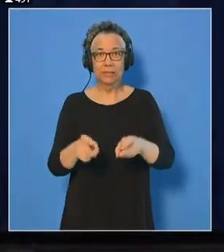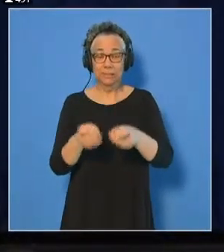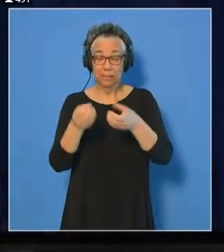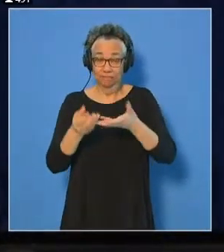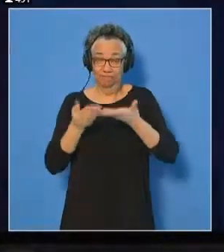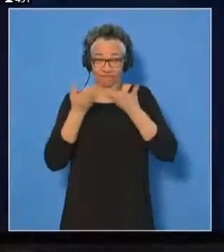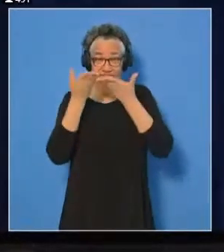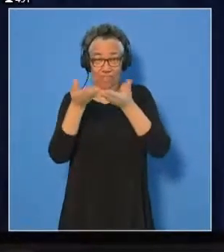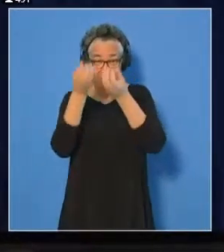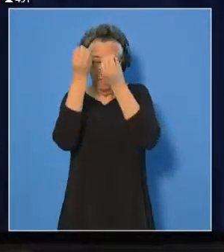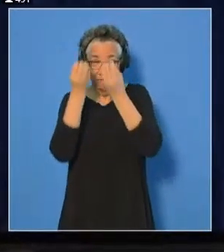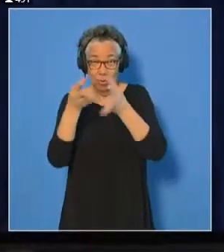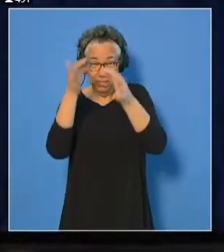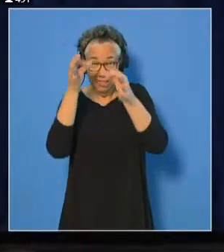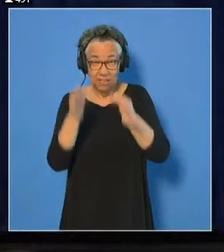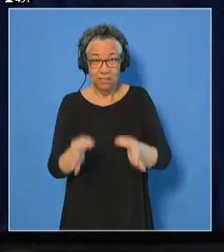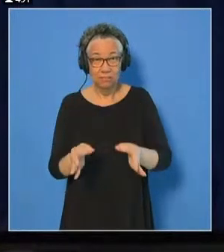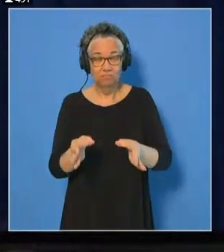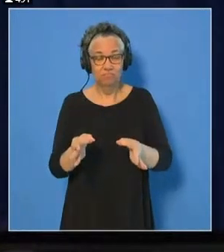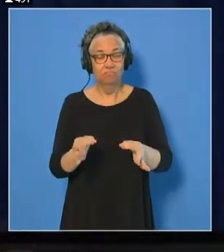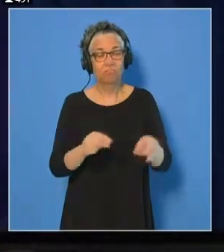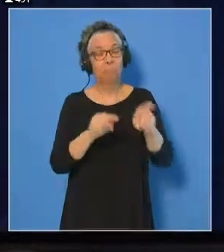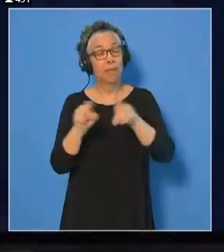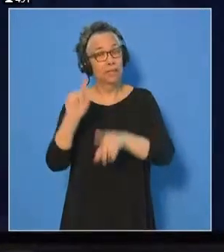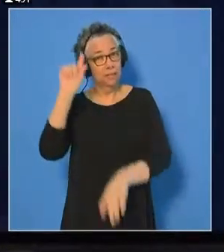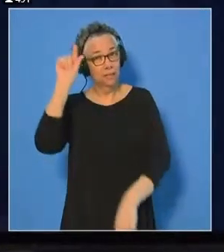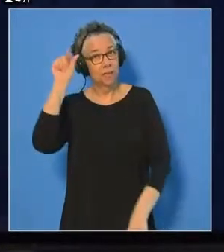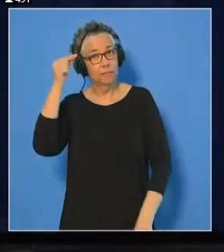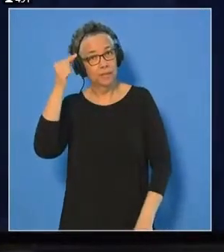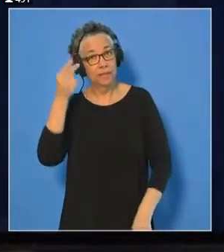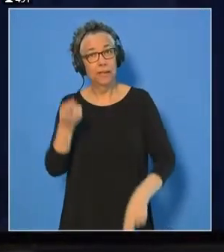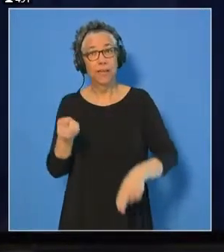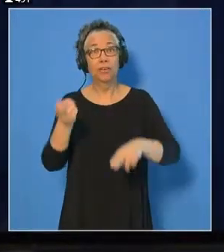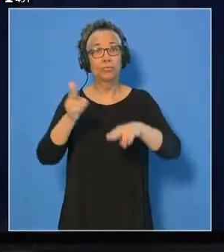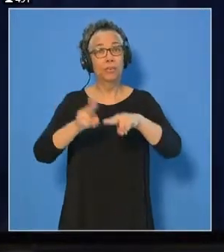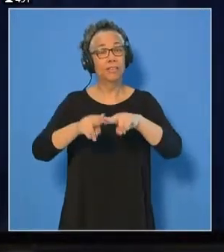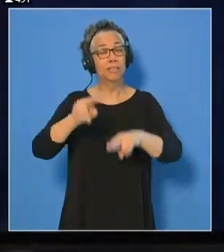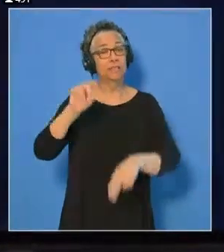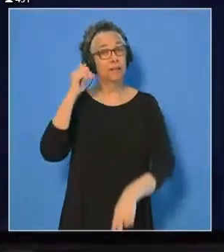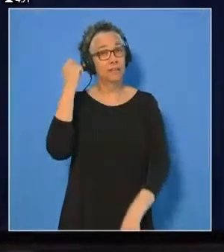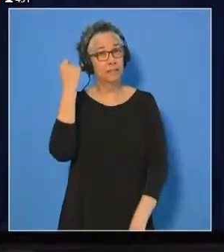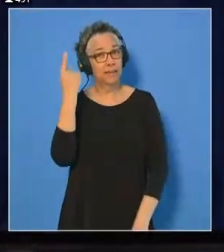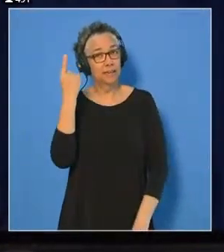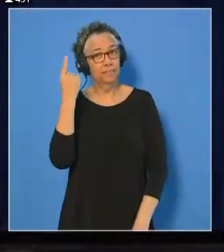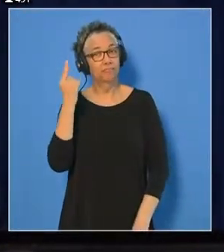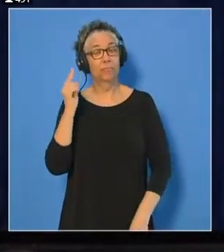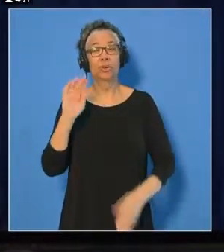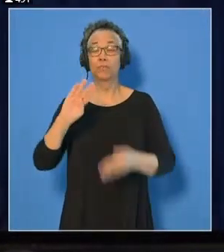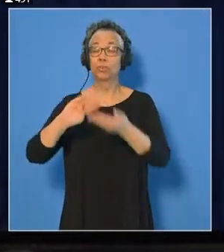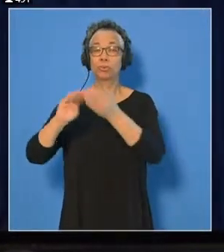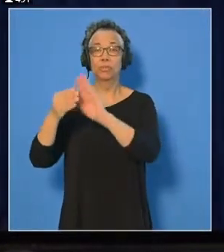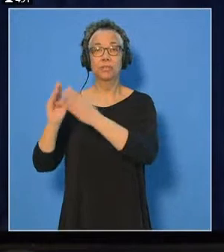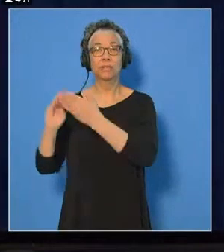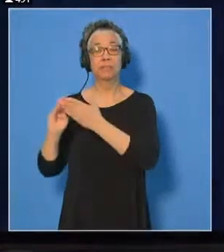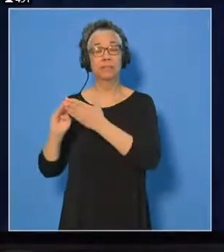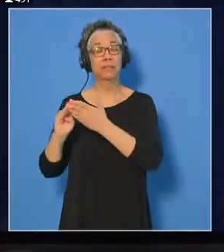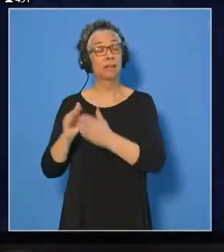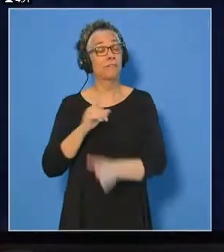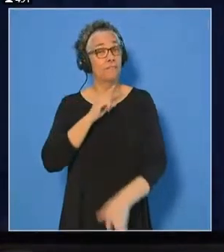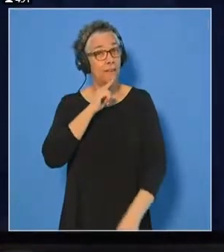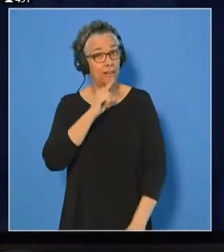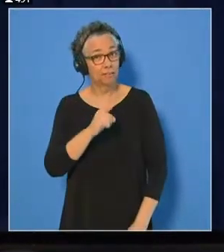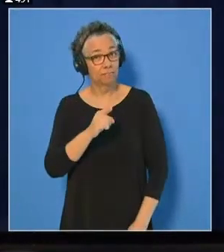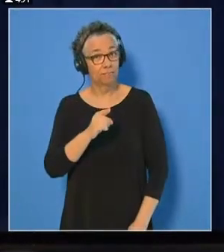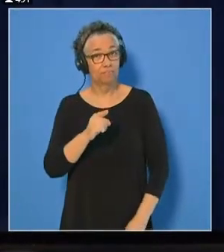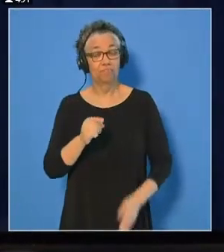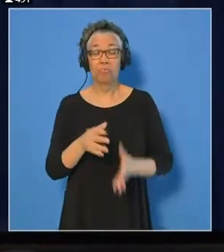that we are required to make as a government and increases the understanding of our community. And the simple fact is that